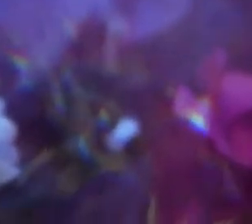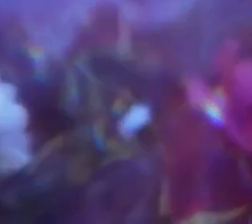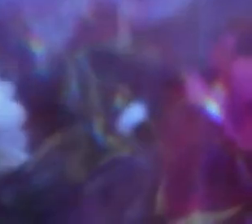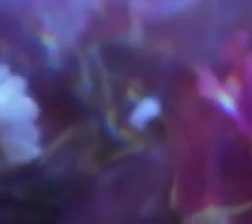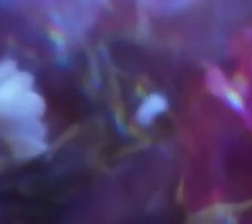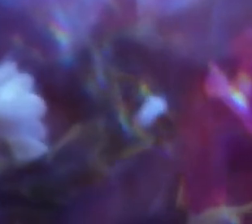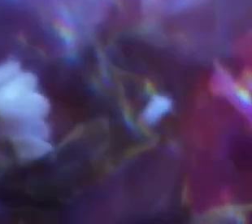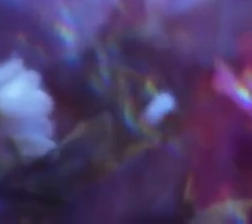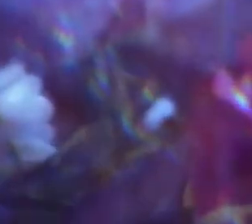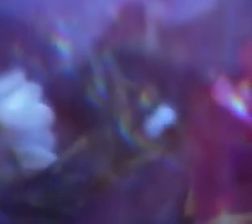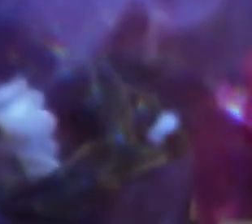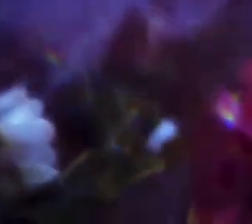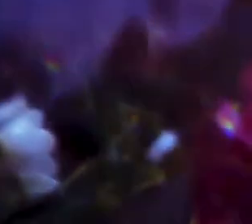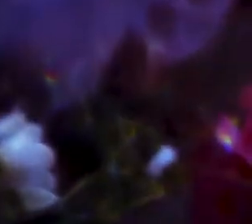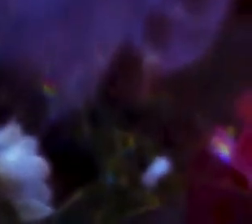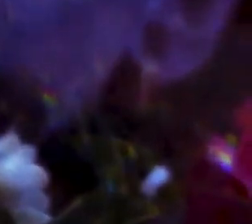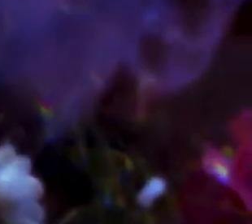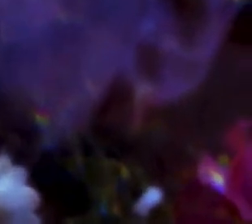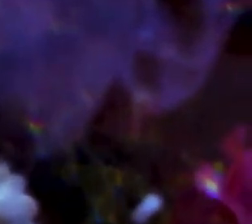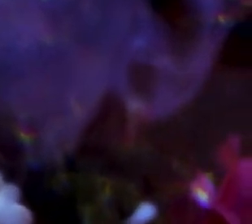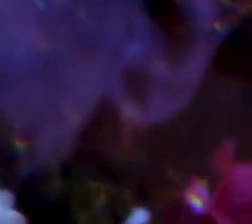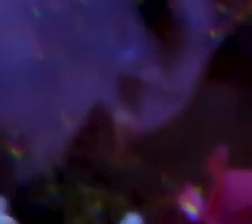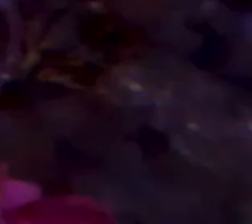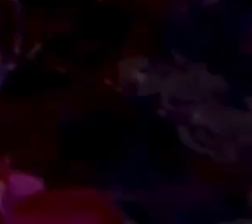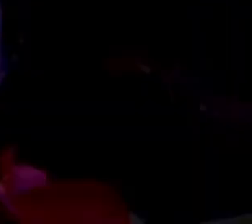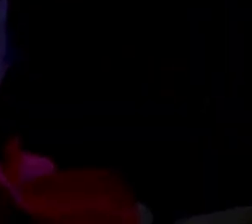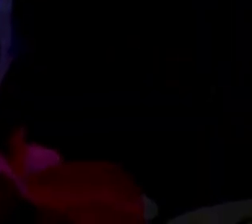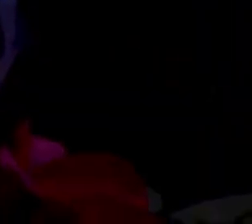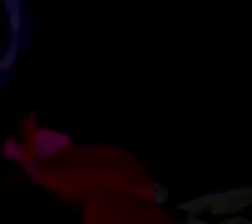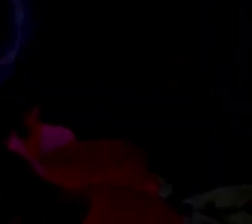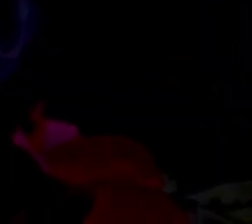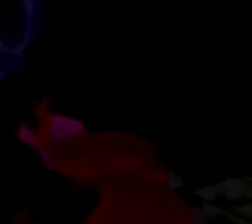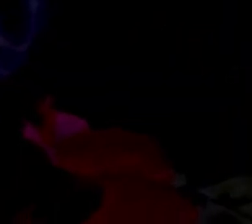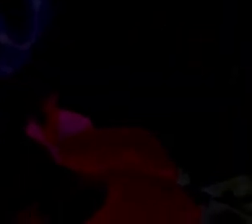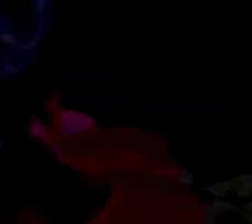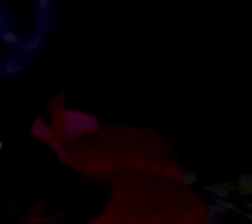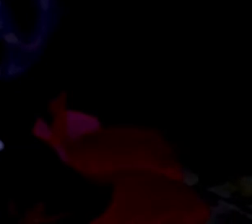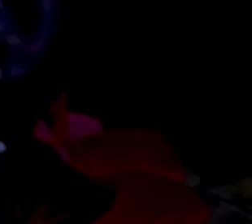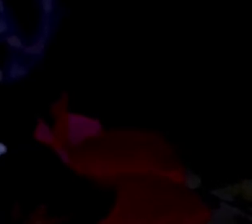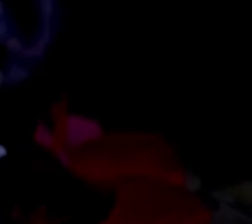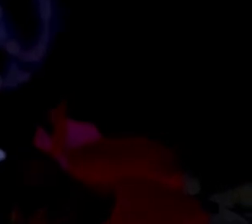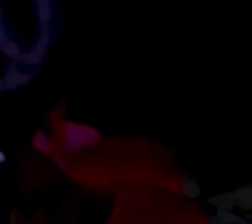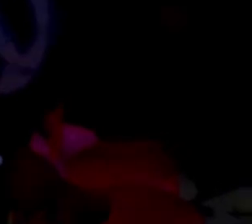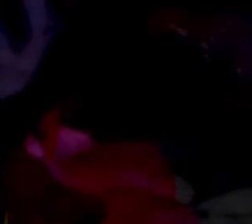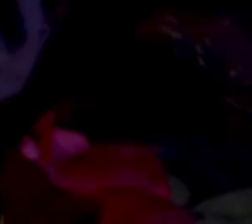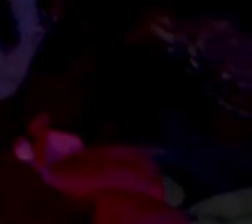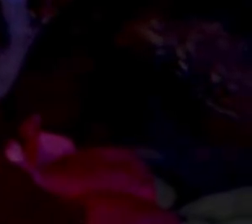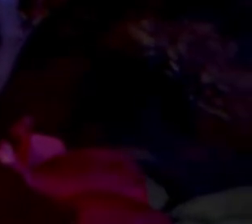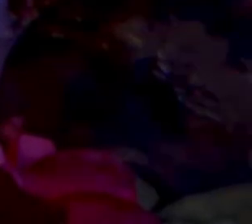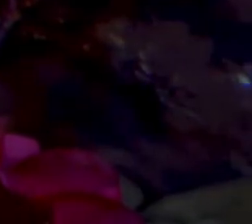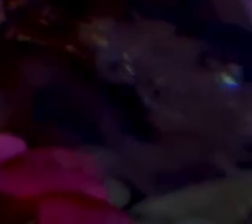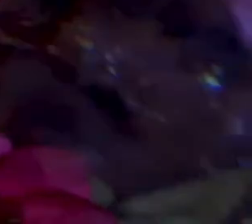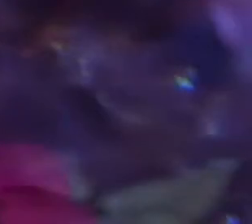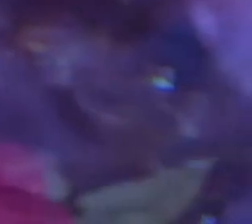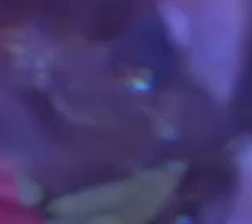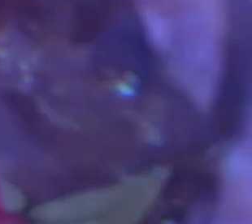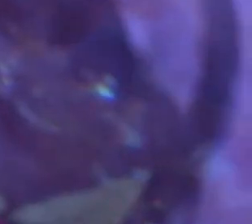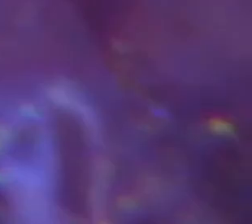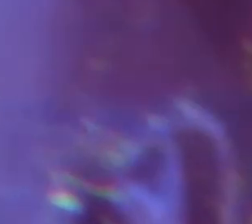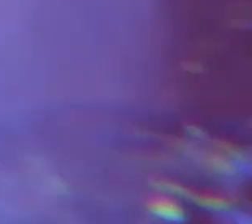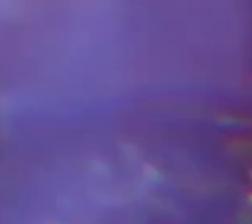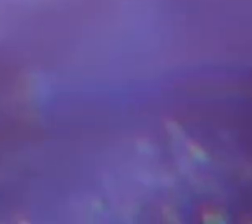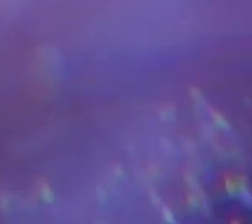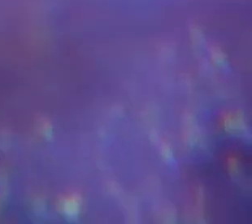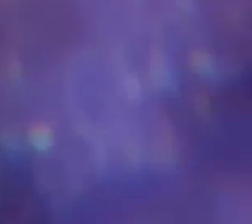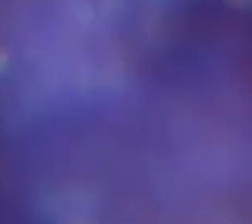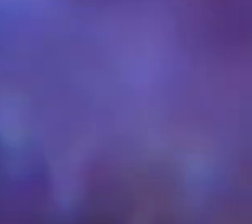Mall back in Bucaramanga, bungalow in Laguna Beach, Park Avenue, 59th